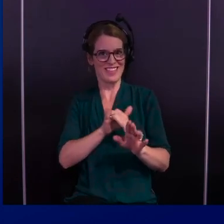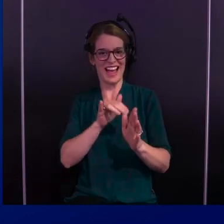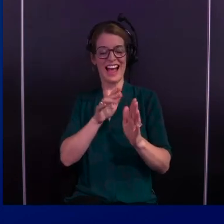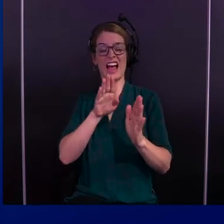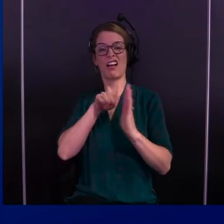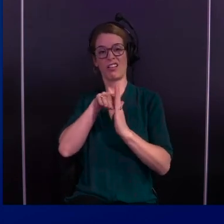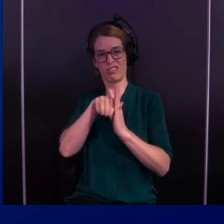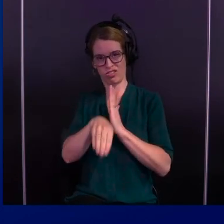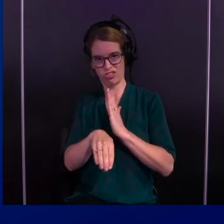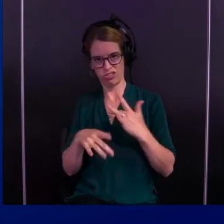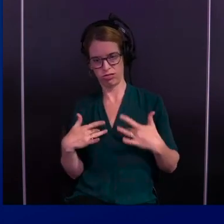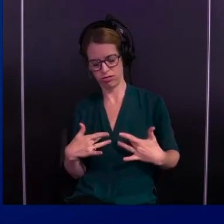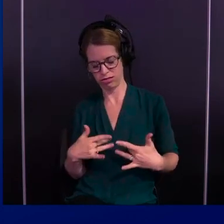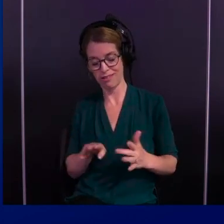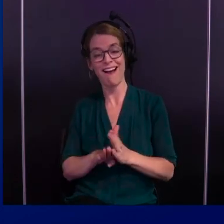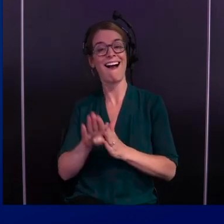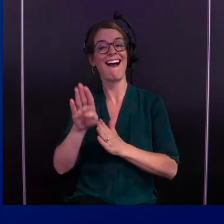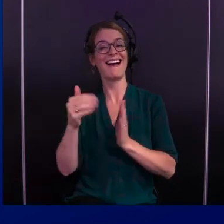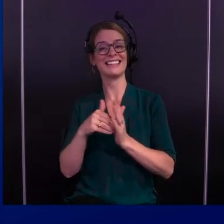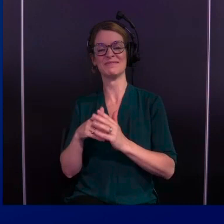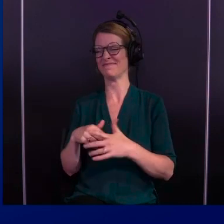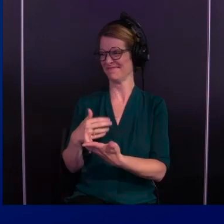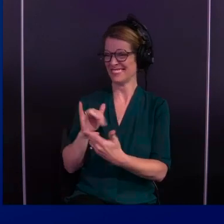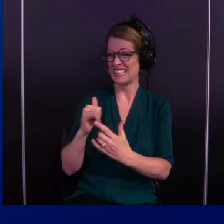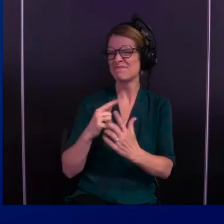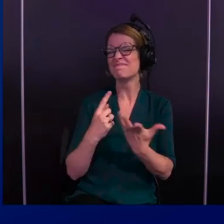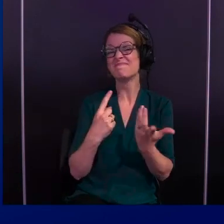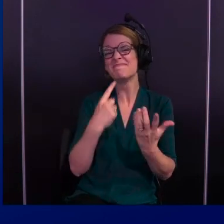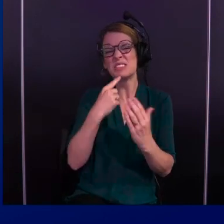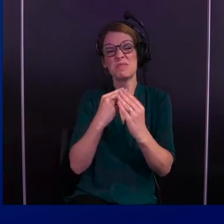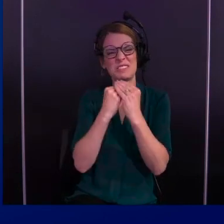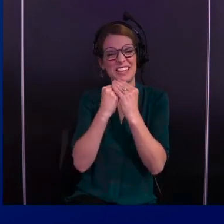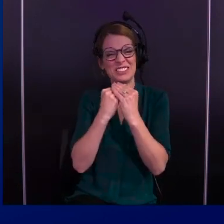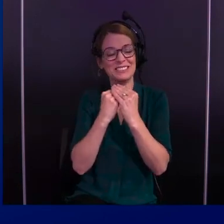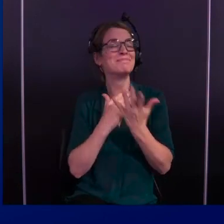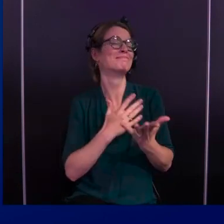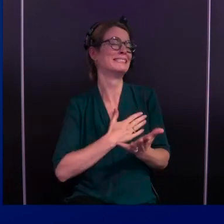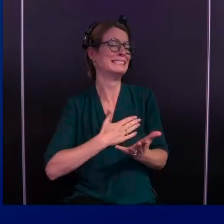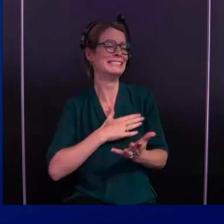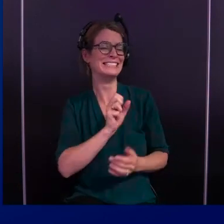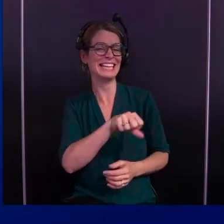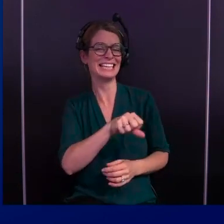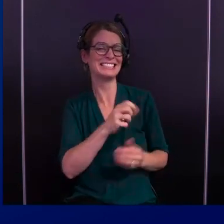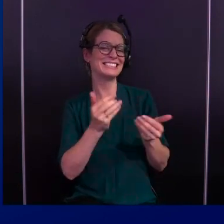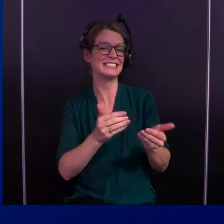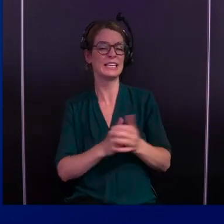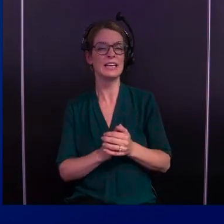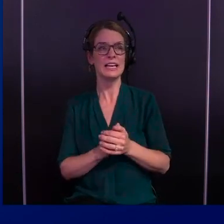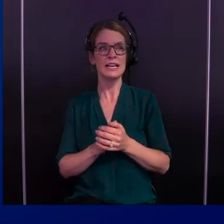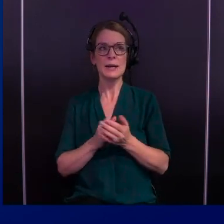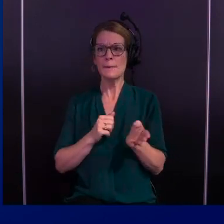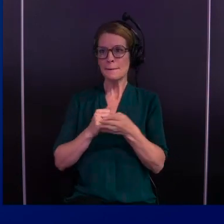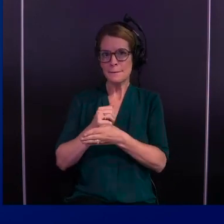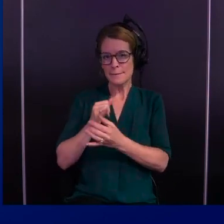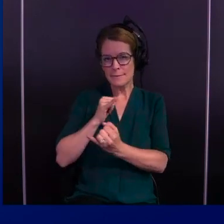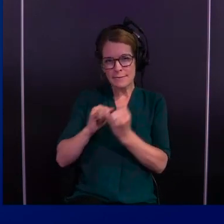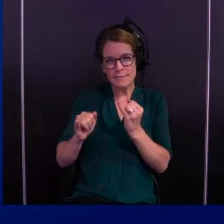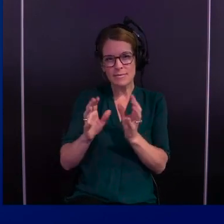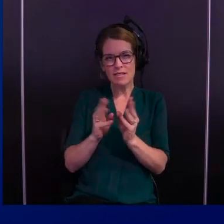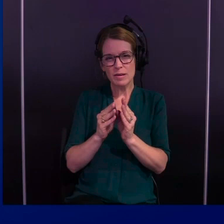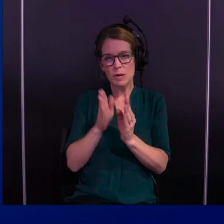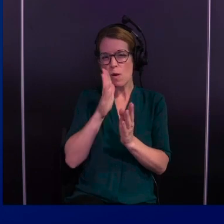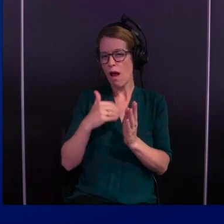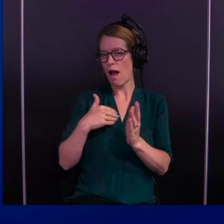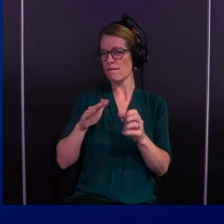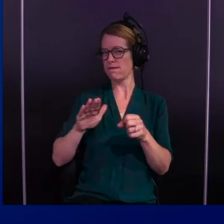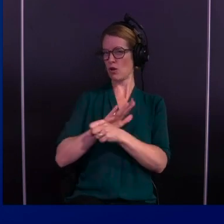just be kind of like a disappointment sandwich, I guess. Yeah. Please. And then let's go. the final meeting, he'll get like the full commitment